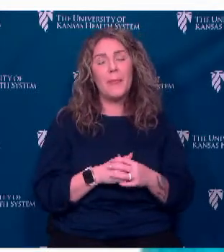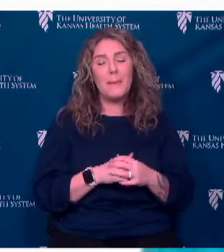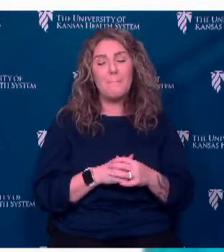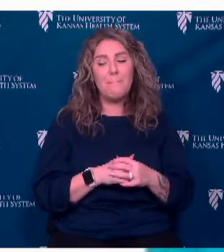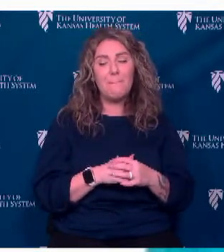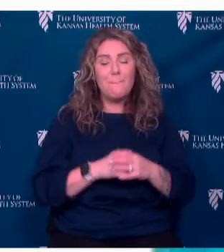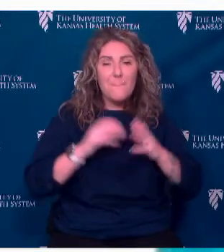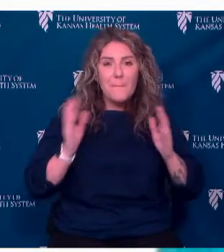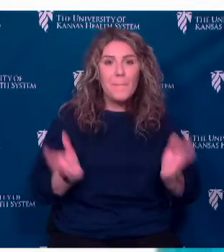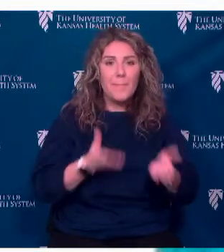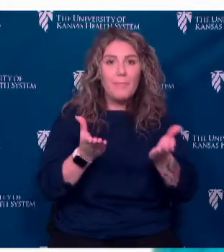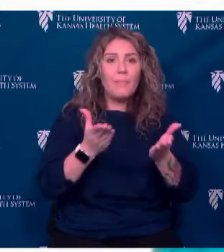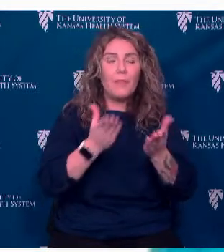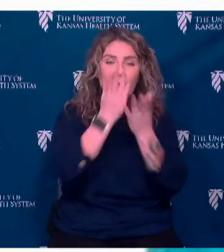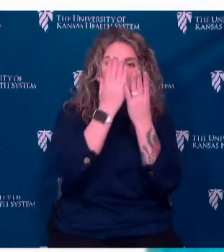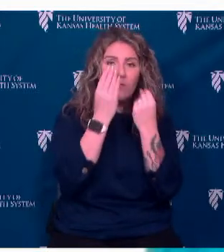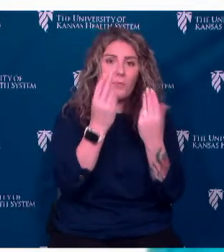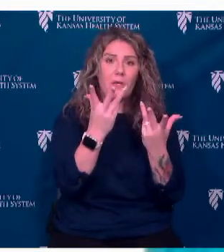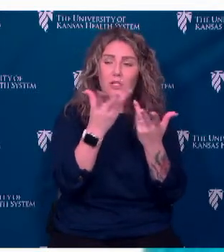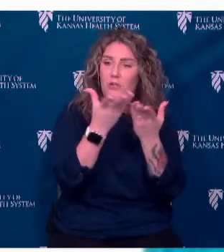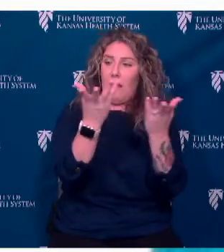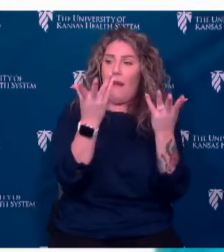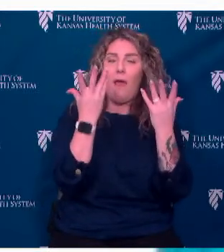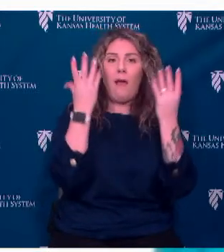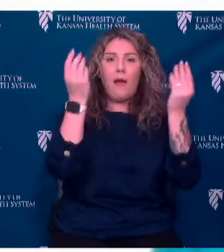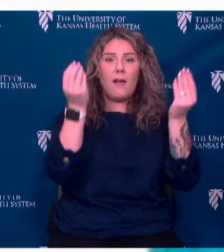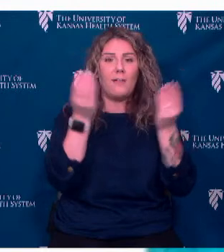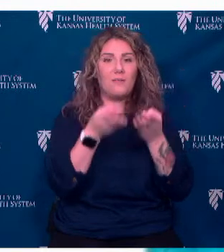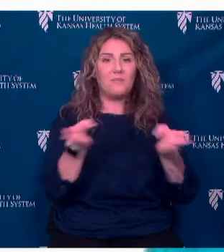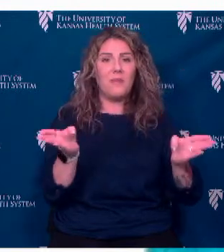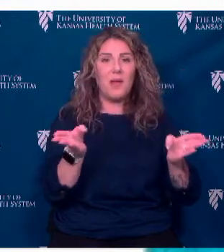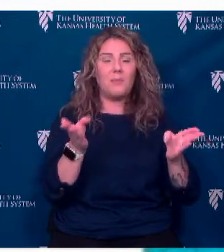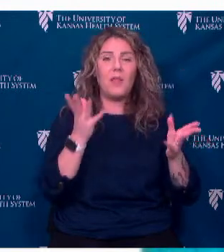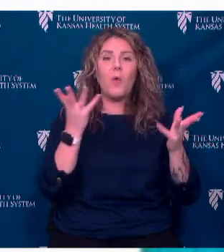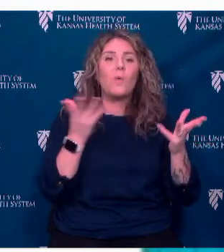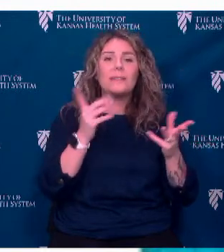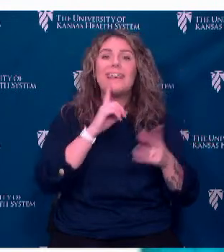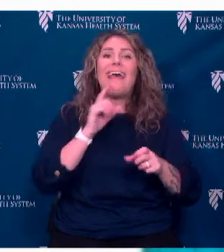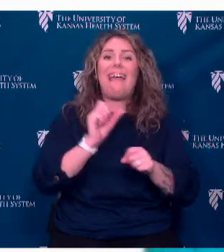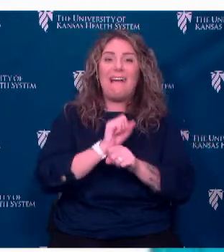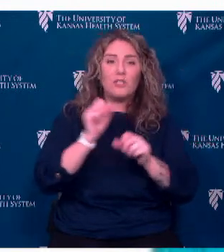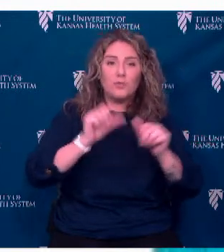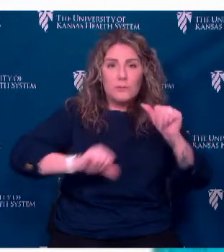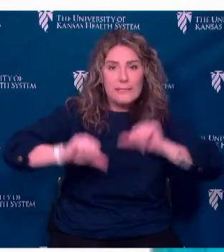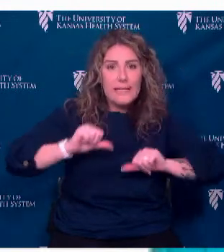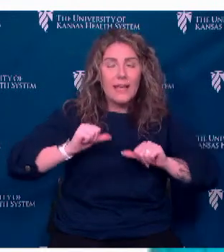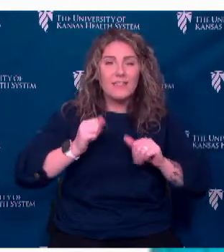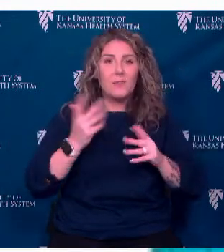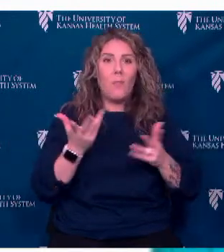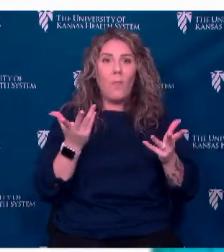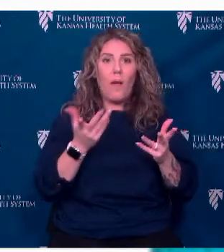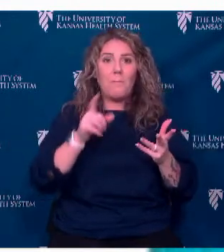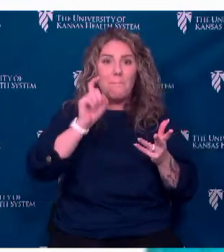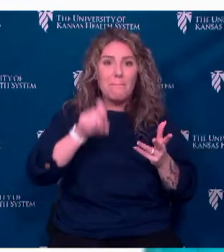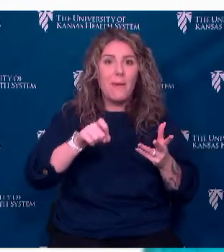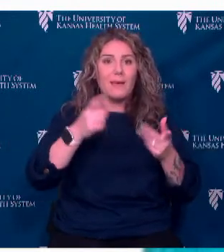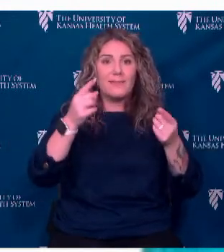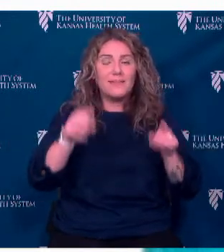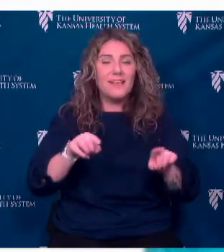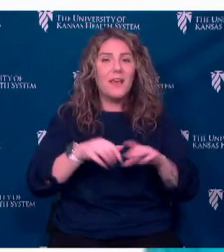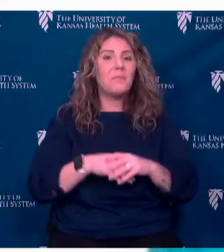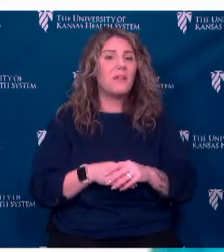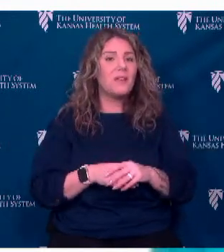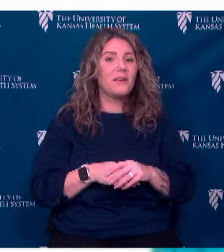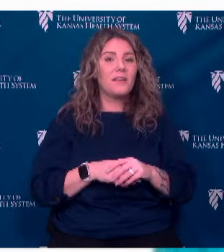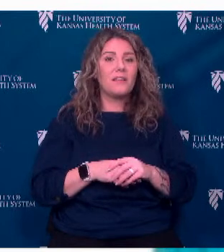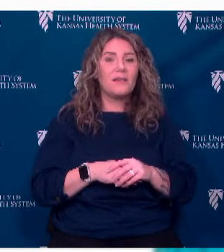push the information out there to the public of what's actually the science, what has to happen, other than